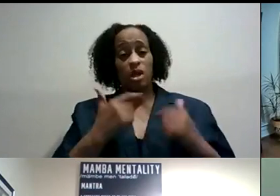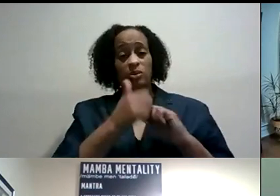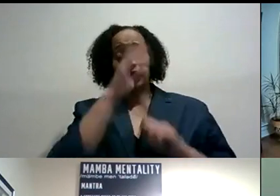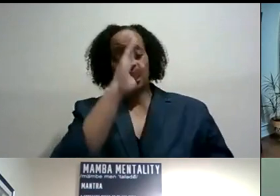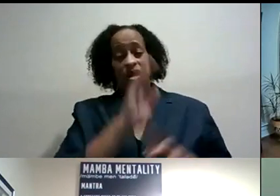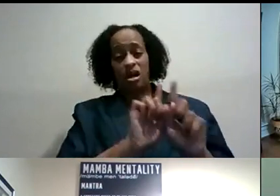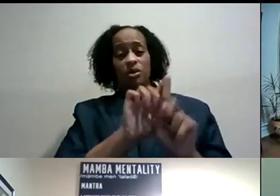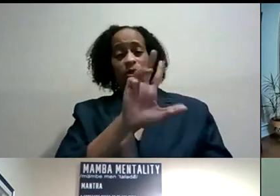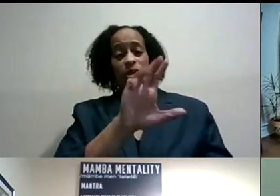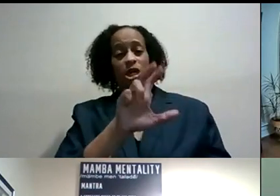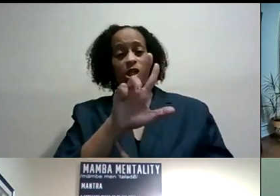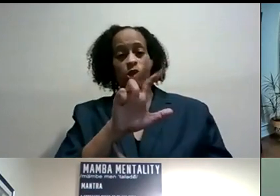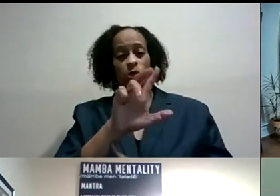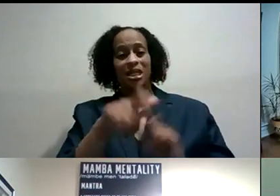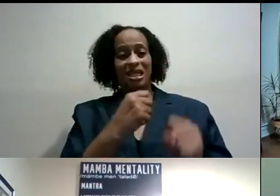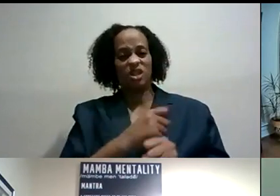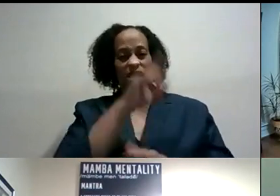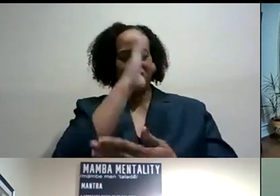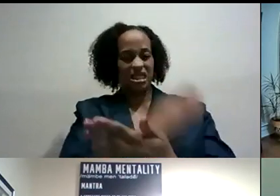was one who was